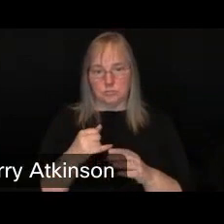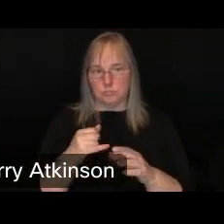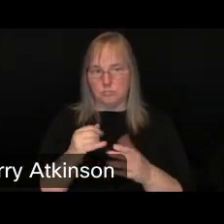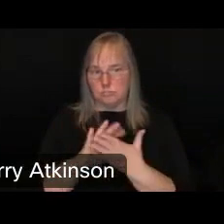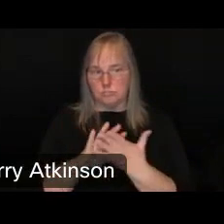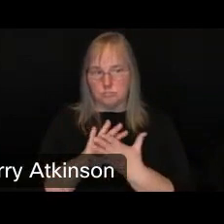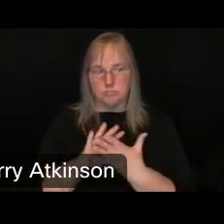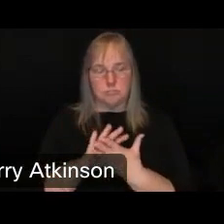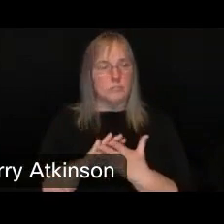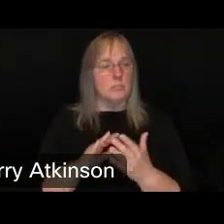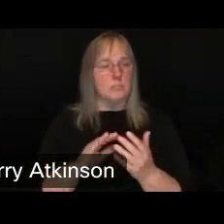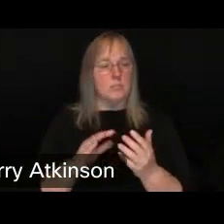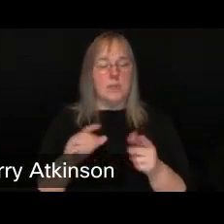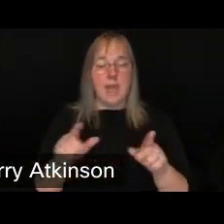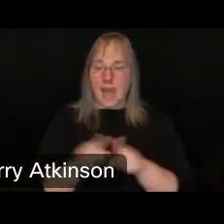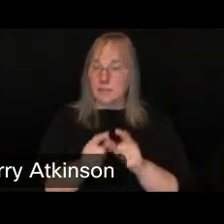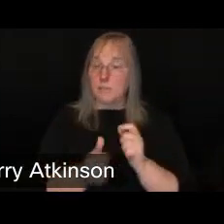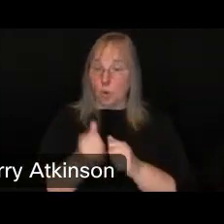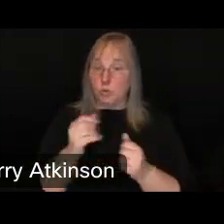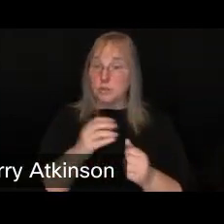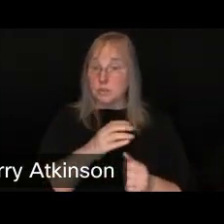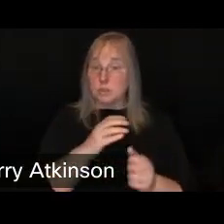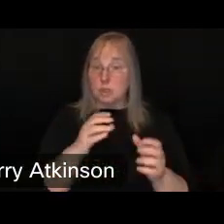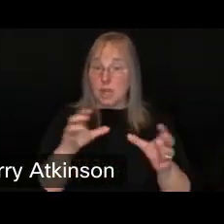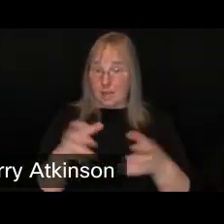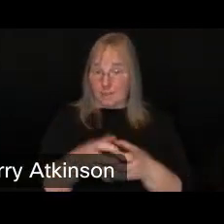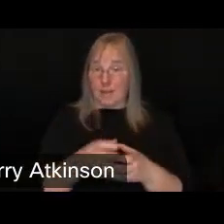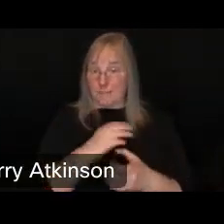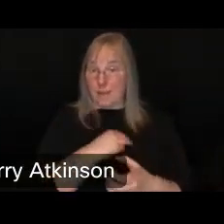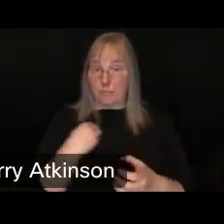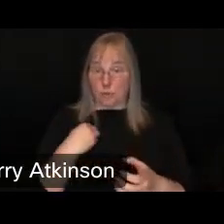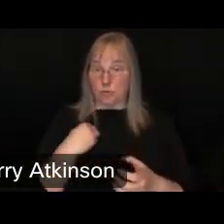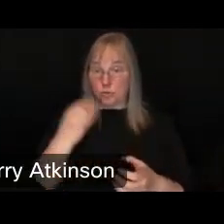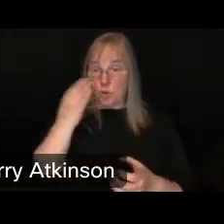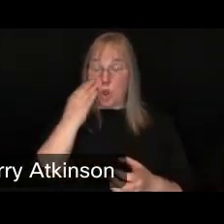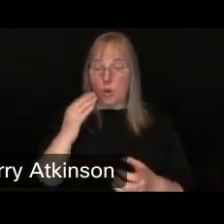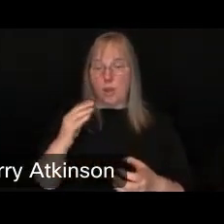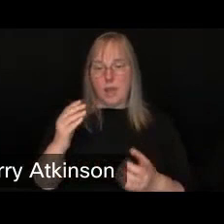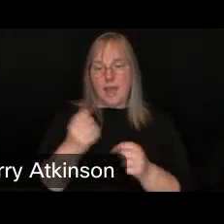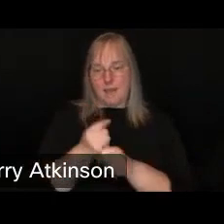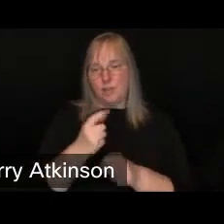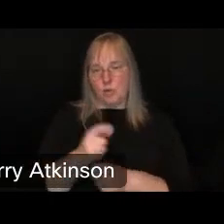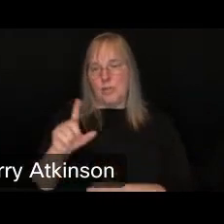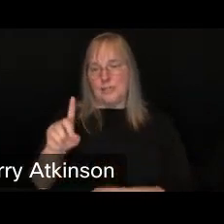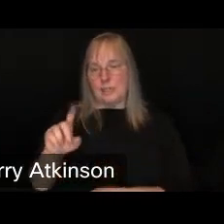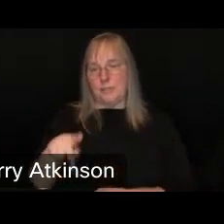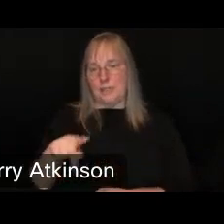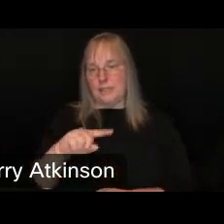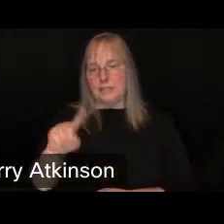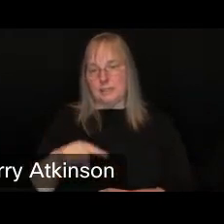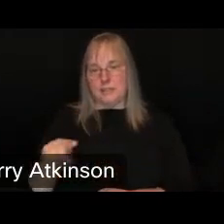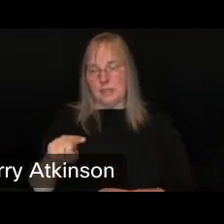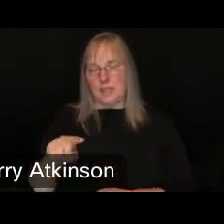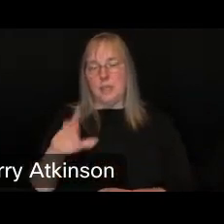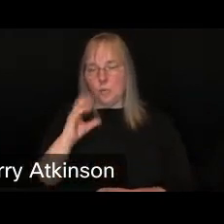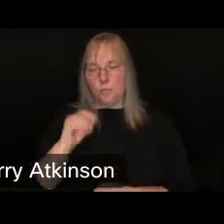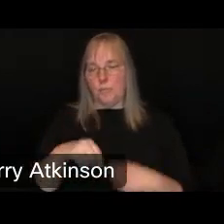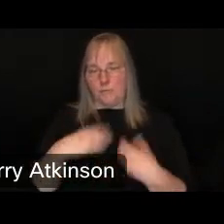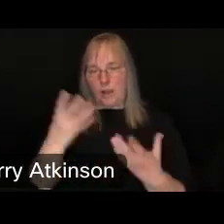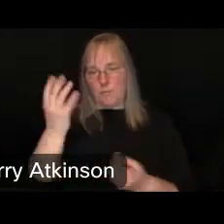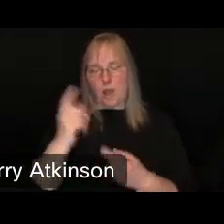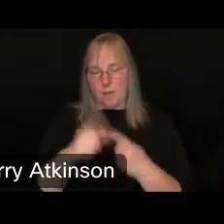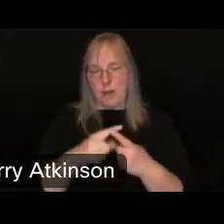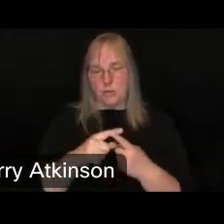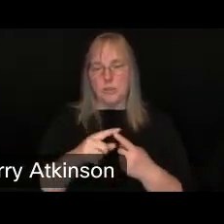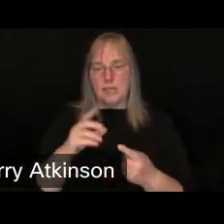of committee member already know that every year DBZ will also provide some update about demographic and land use trends. And